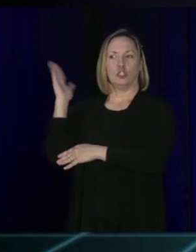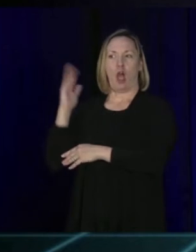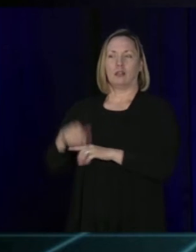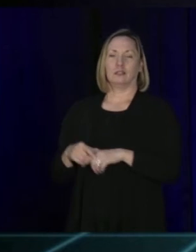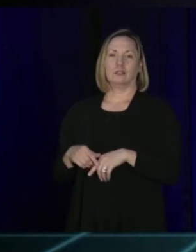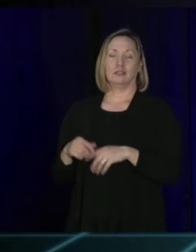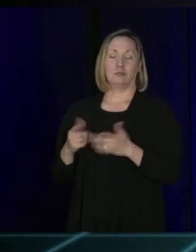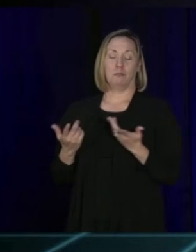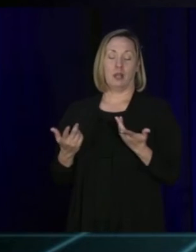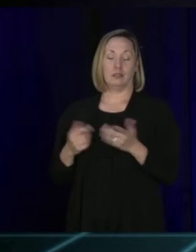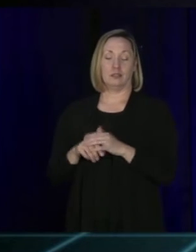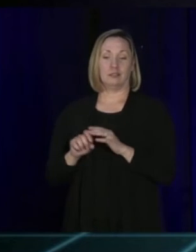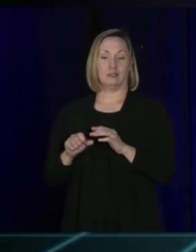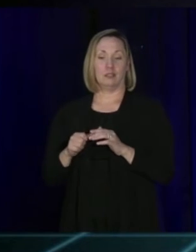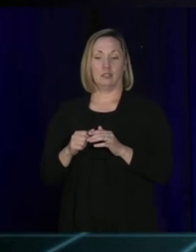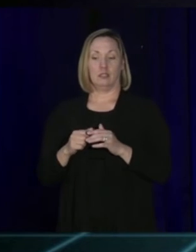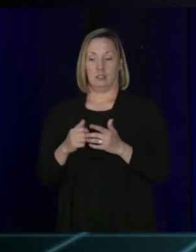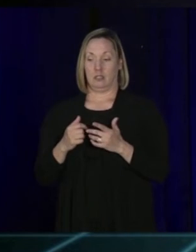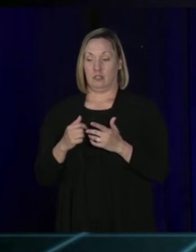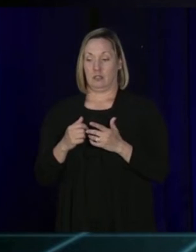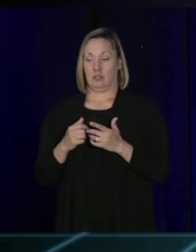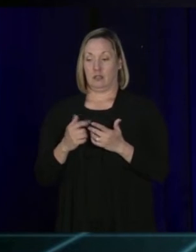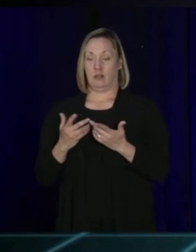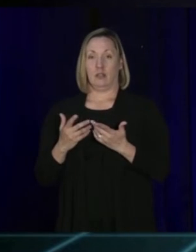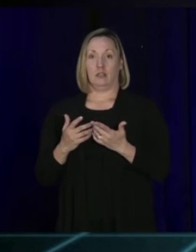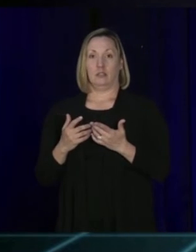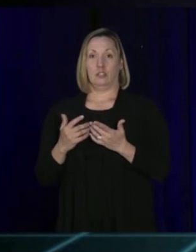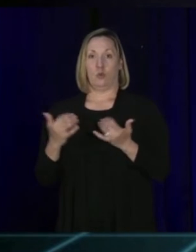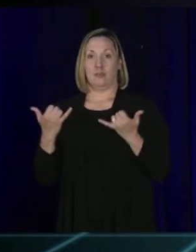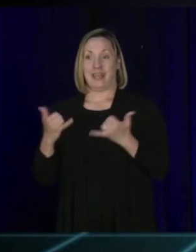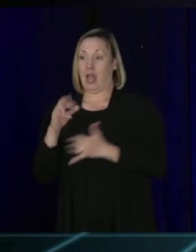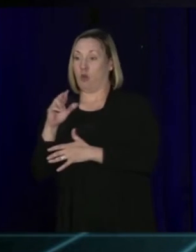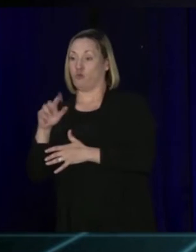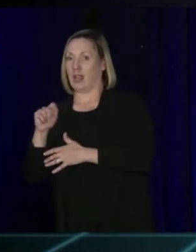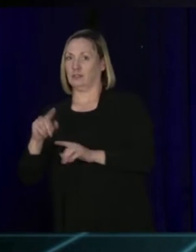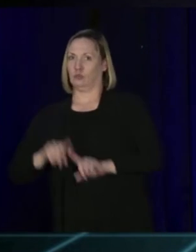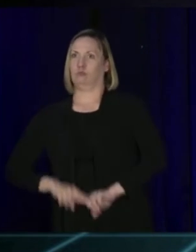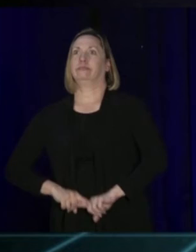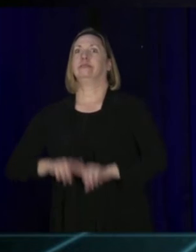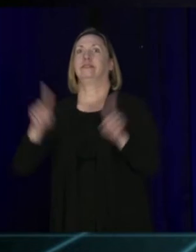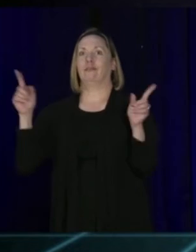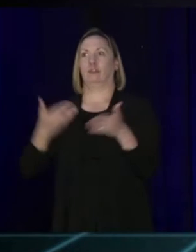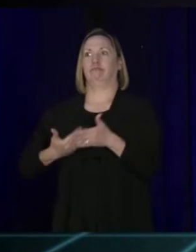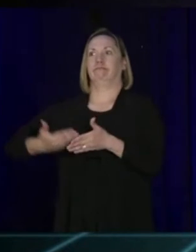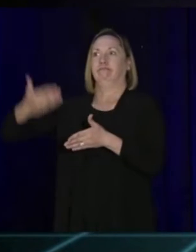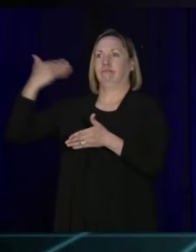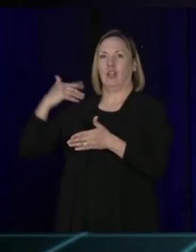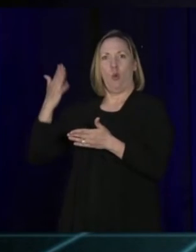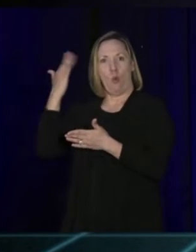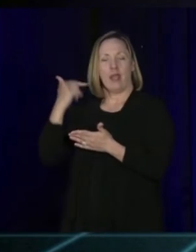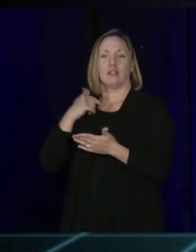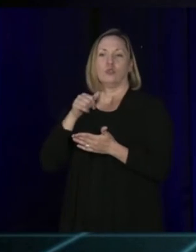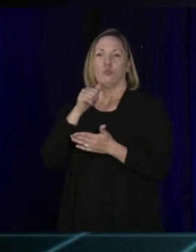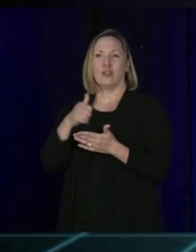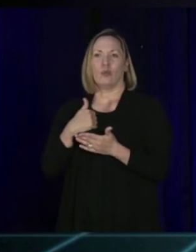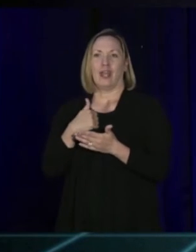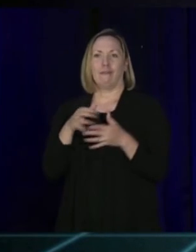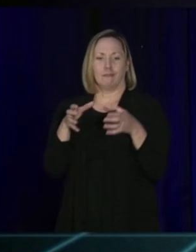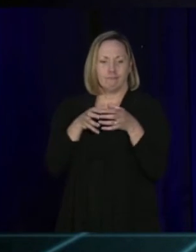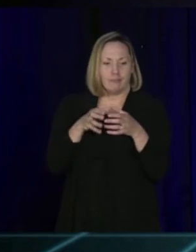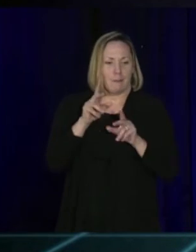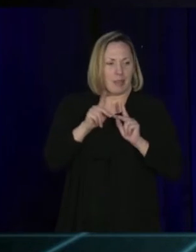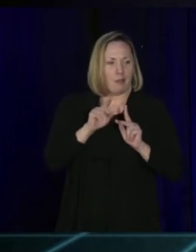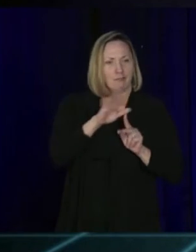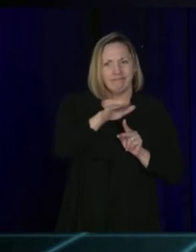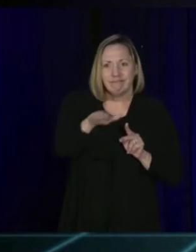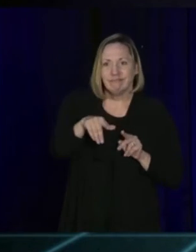React coming out now. And I think it's really because we don't have the folks doing the ground game and going to the different neighborhoods and asking folks, hey, you're